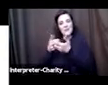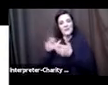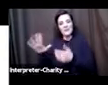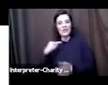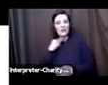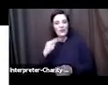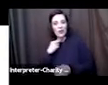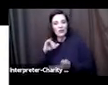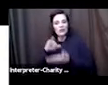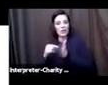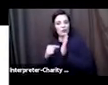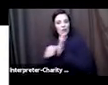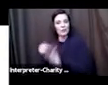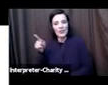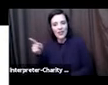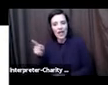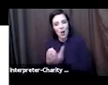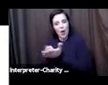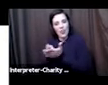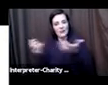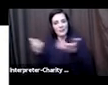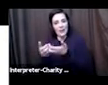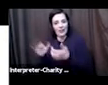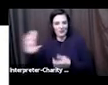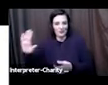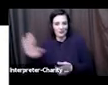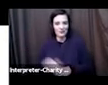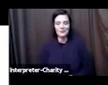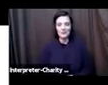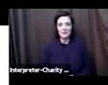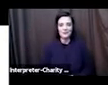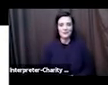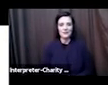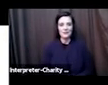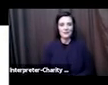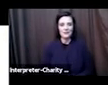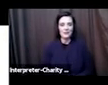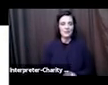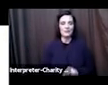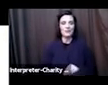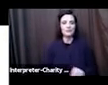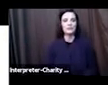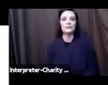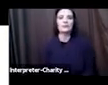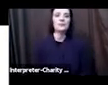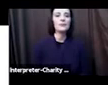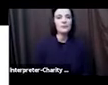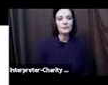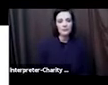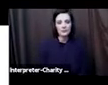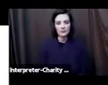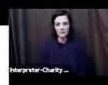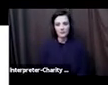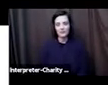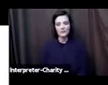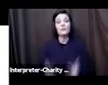that reflects them and is authentic to them. All right, so we can go on a little bit more about